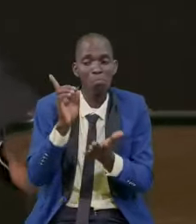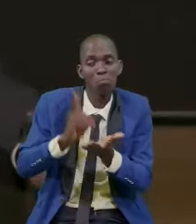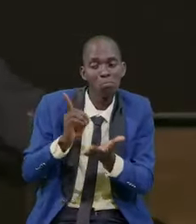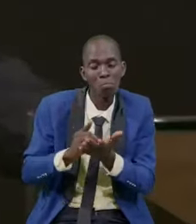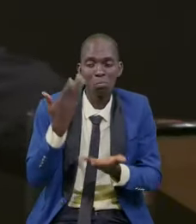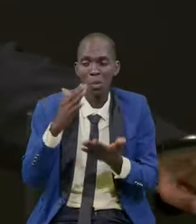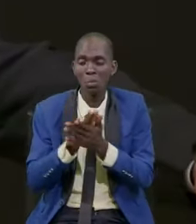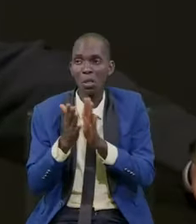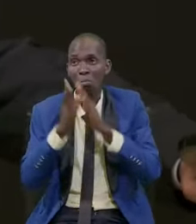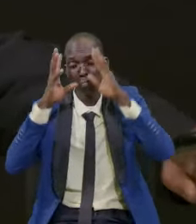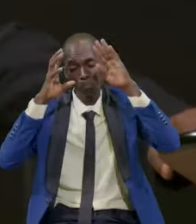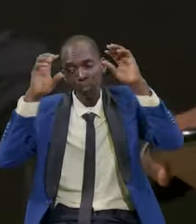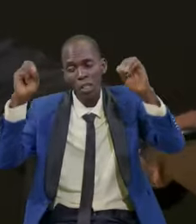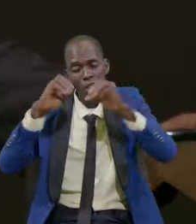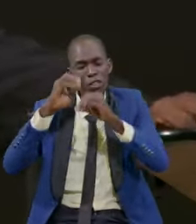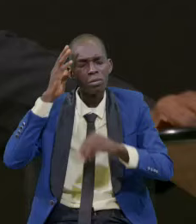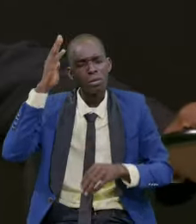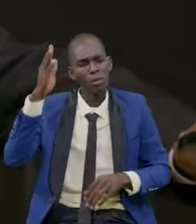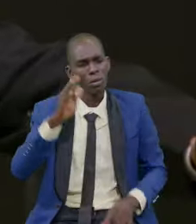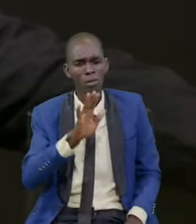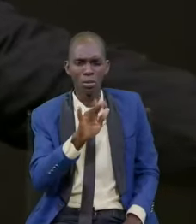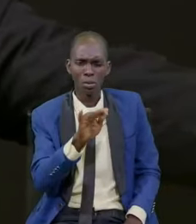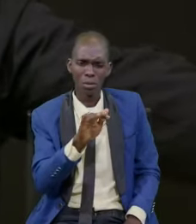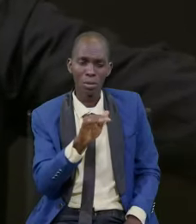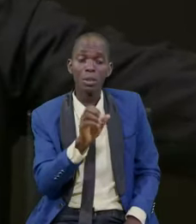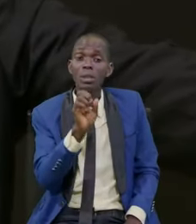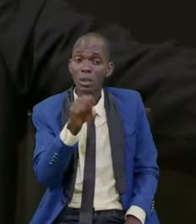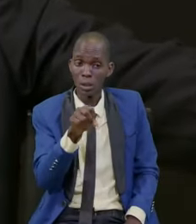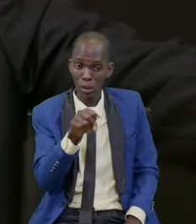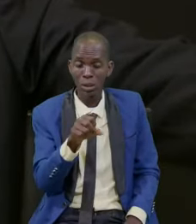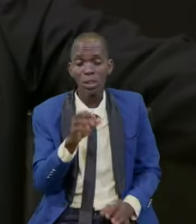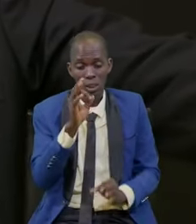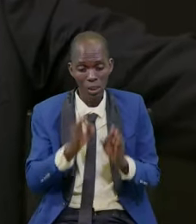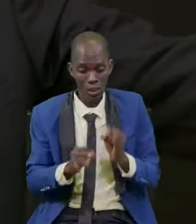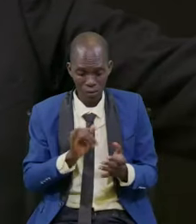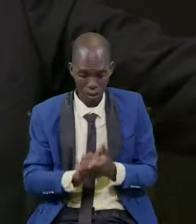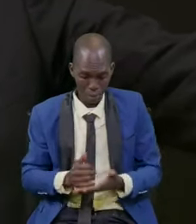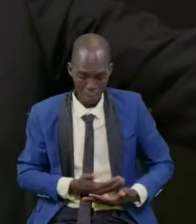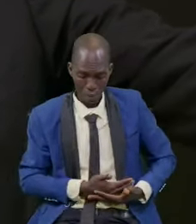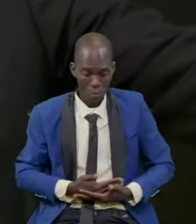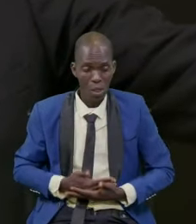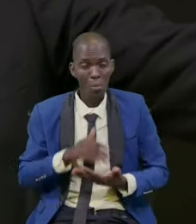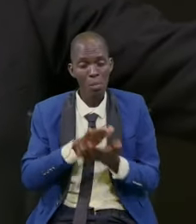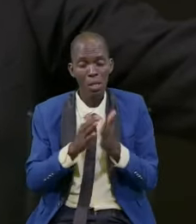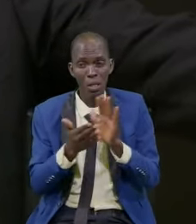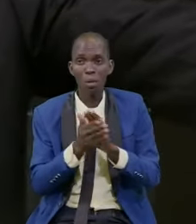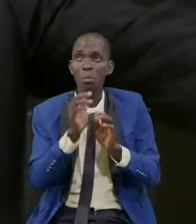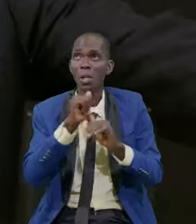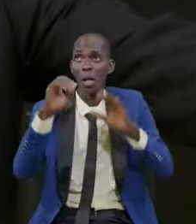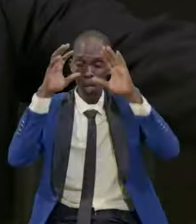Wait, hold on. Even if that baby becomes the president of a country,